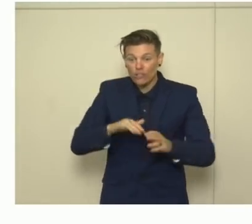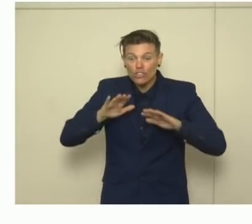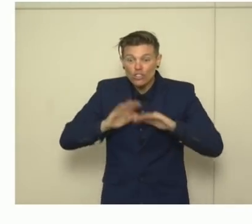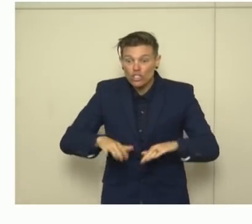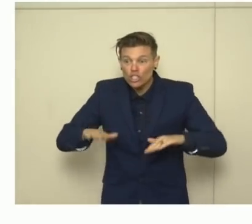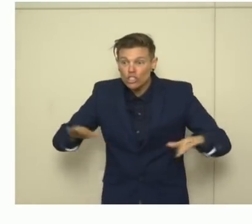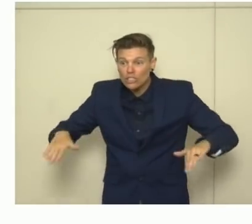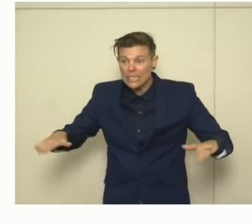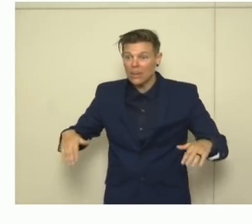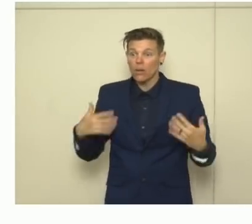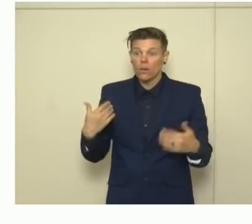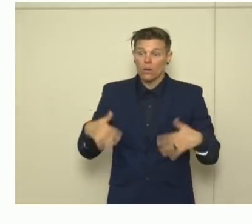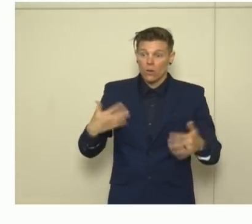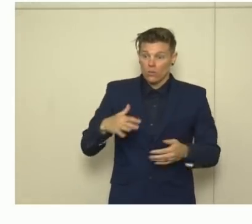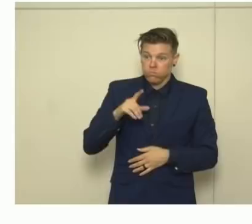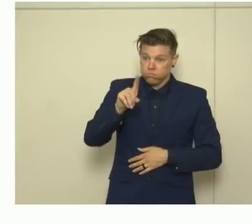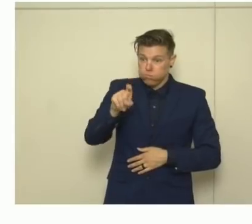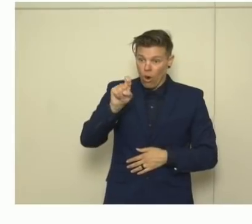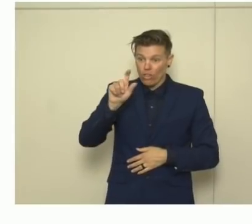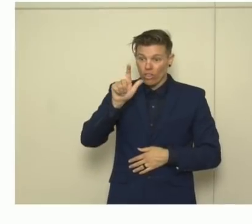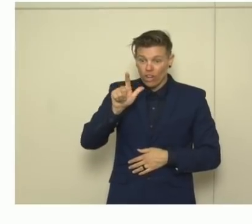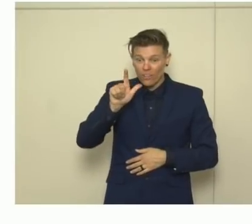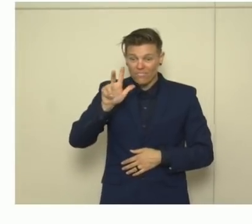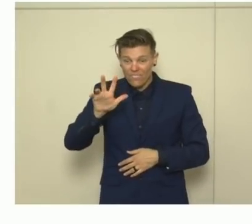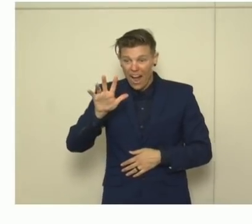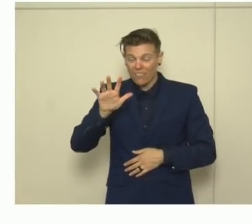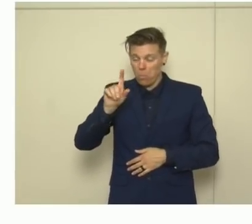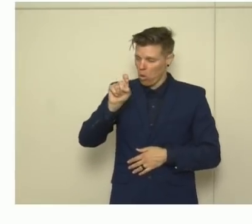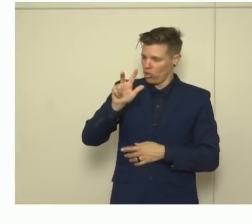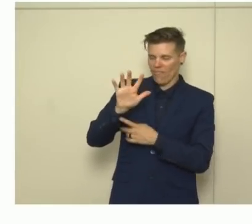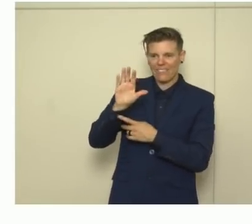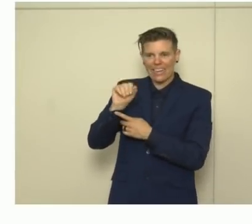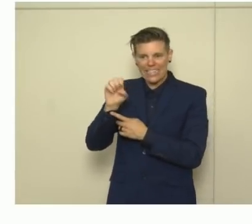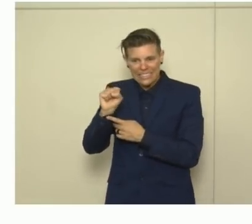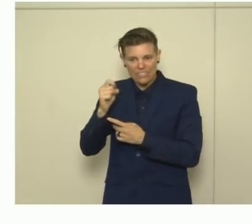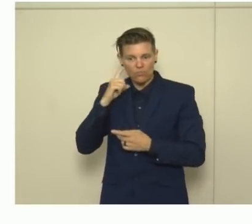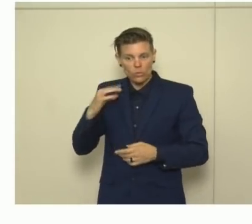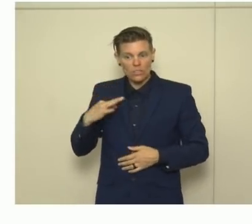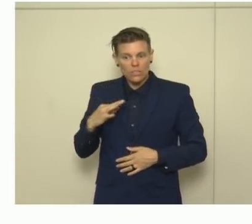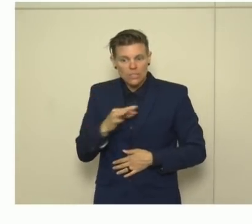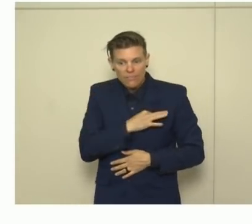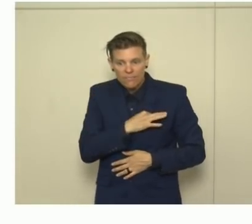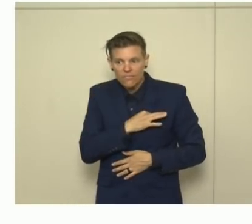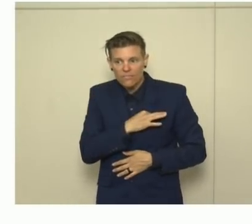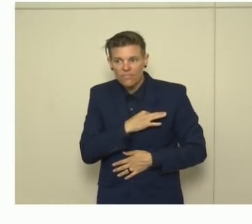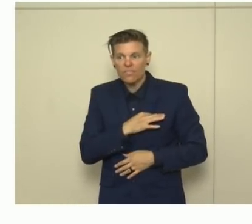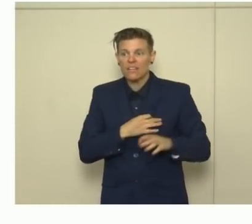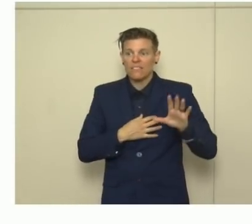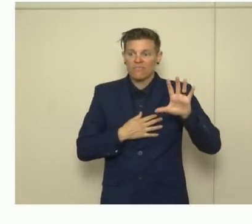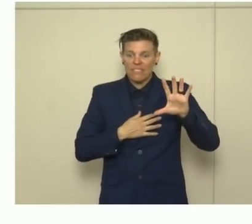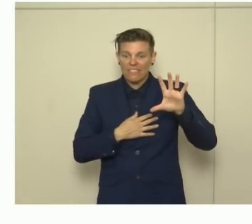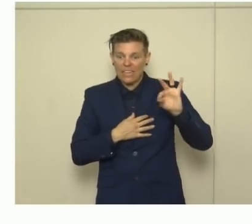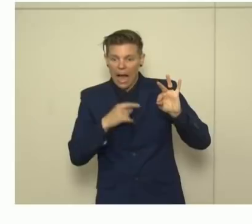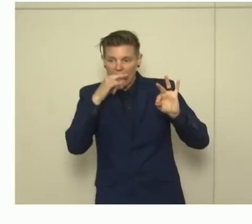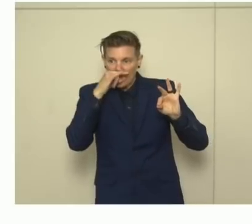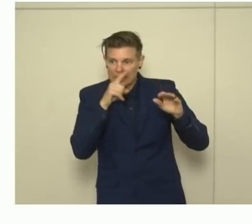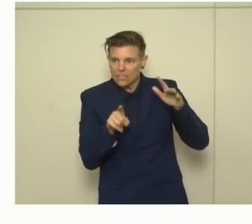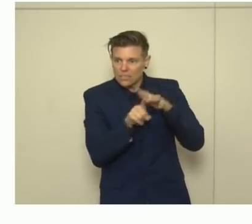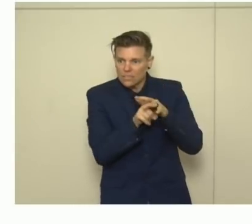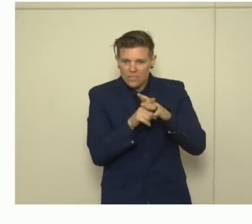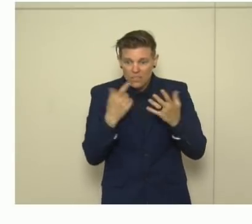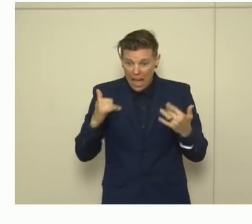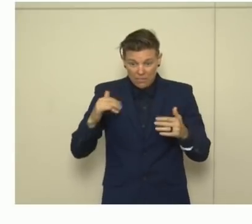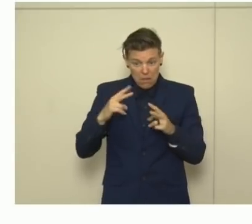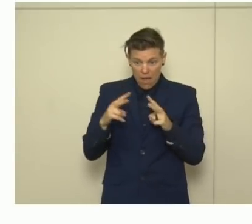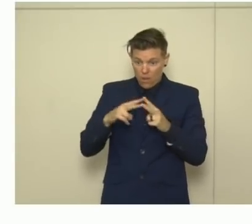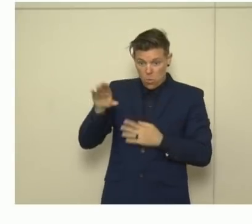in staff, 59 cases in kids. Very, very low infection rates. And so that means that we can